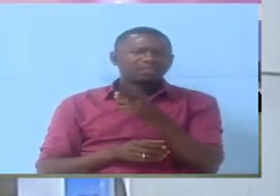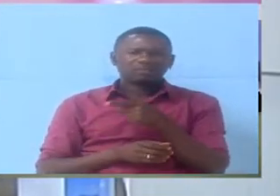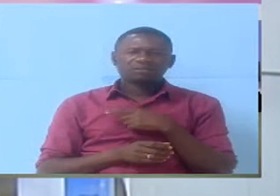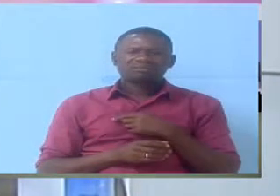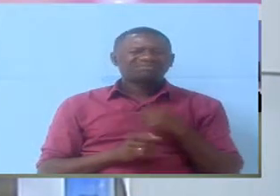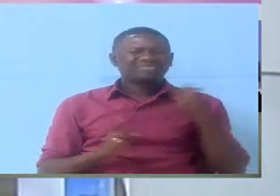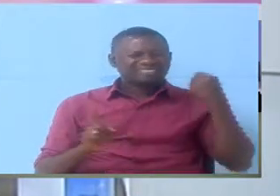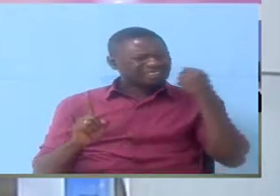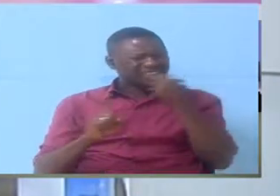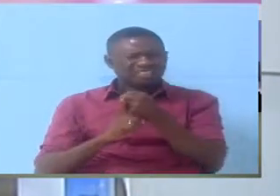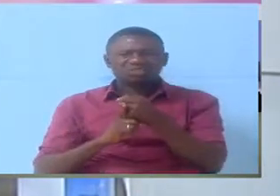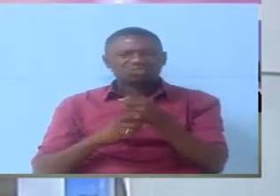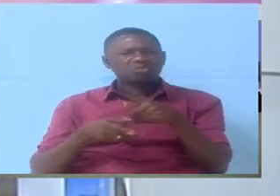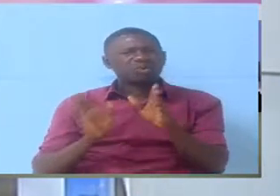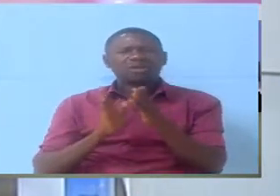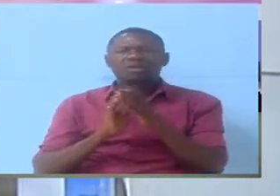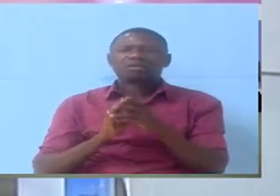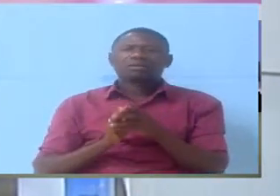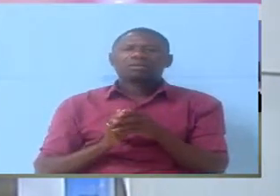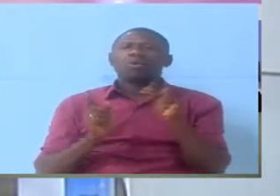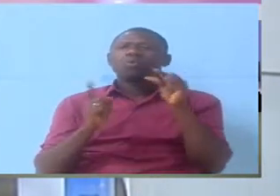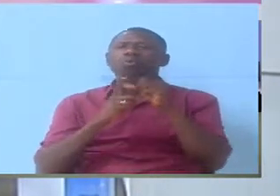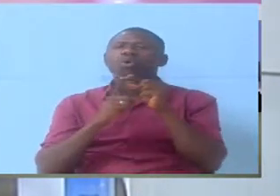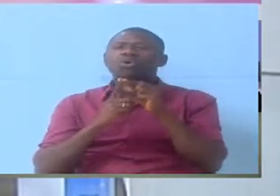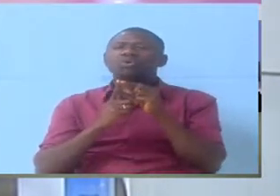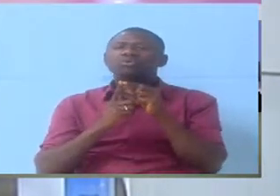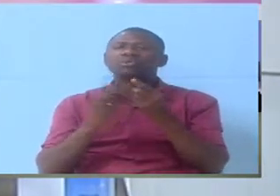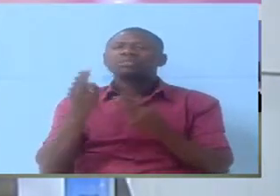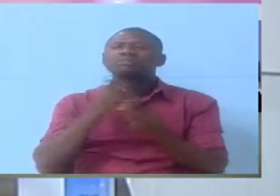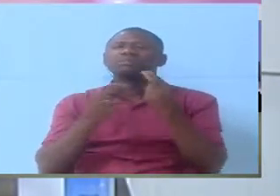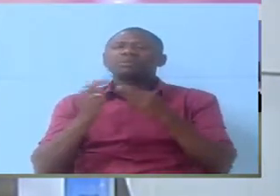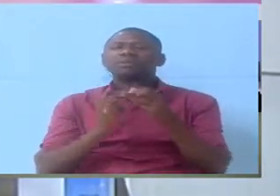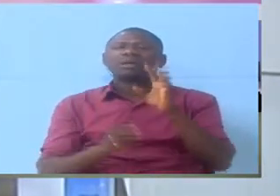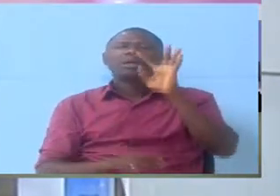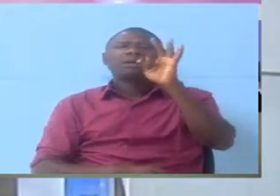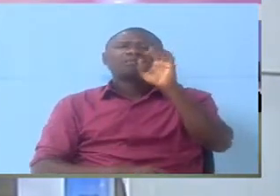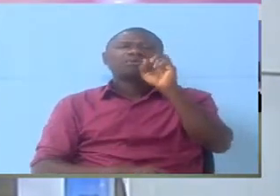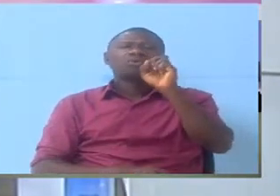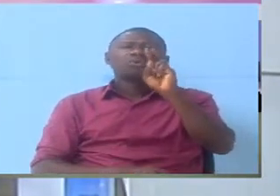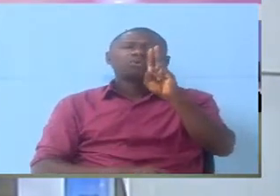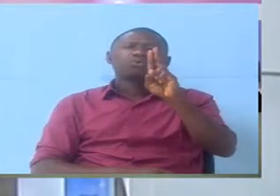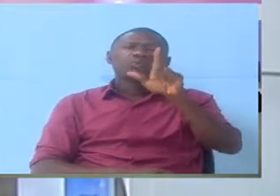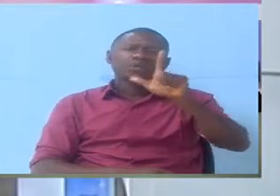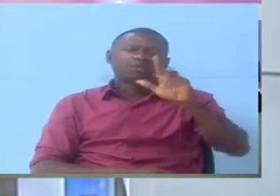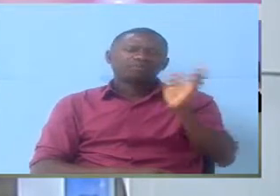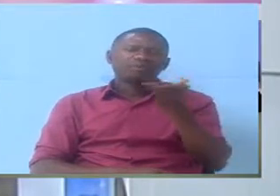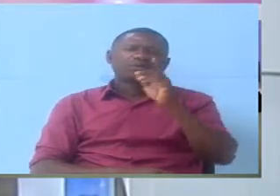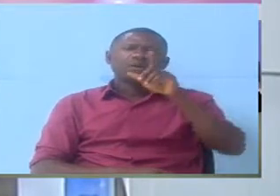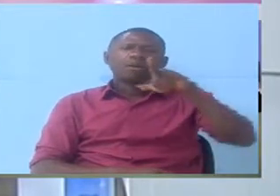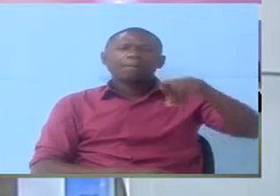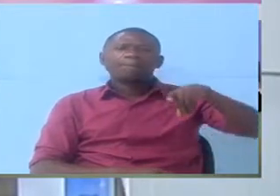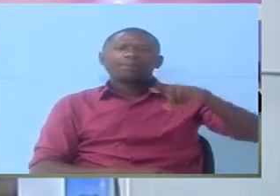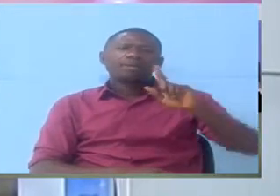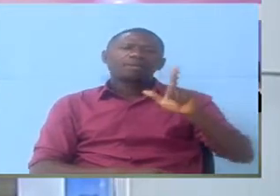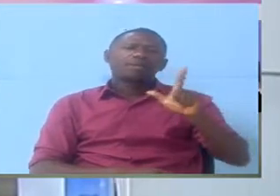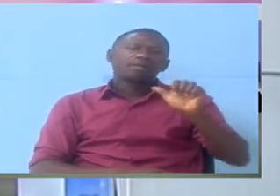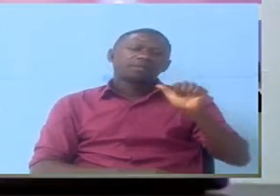play. I repeated that about 3 times. No, for Fosinya Saba. Then he left. Did